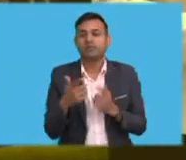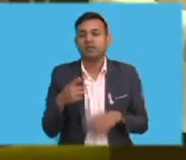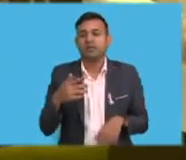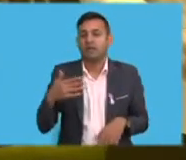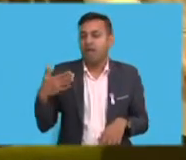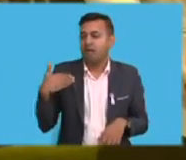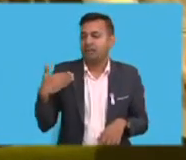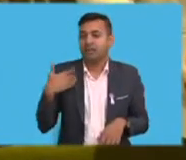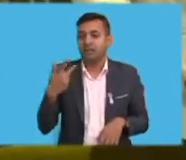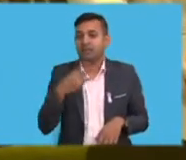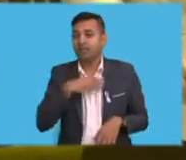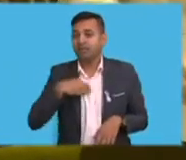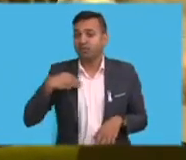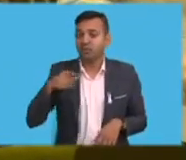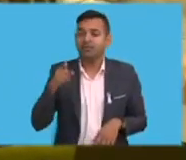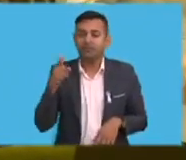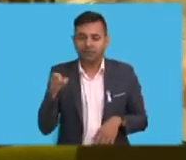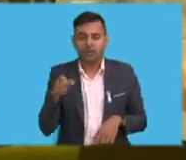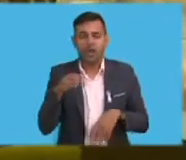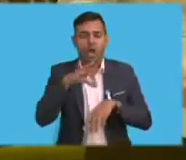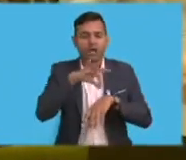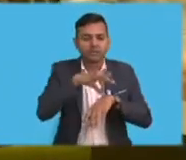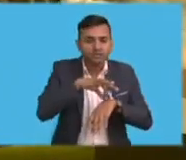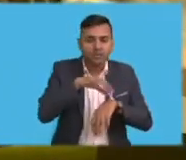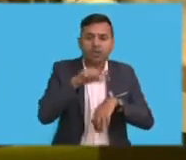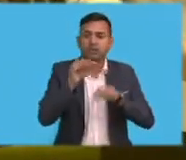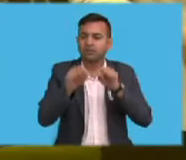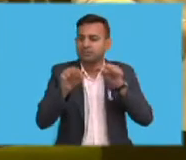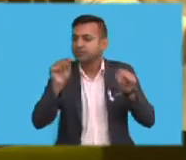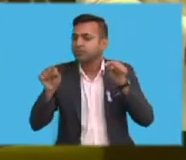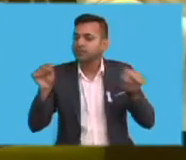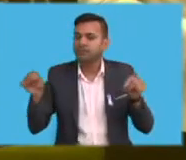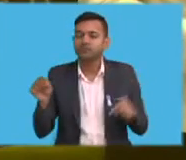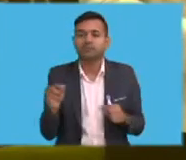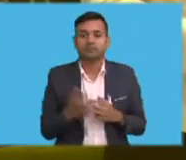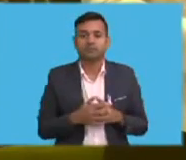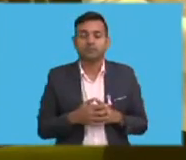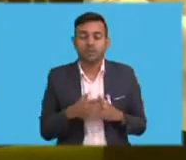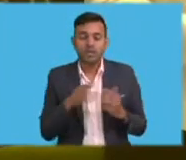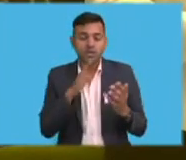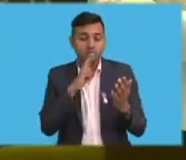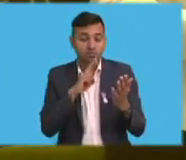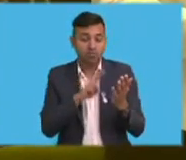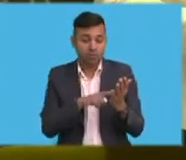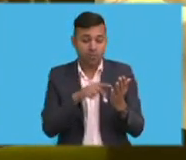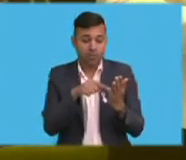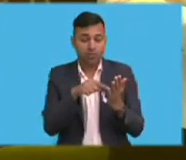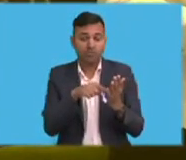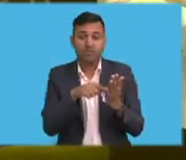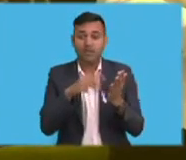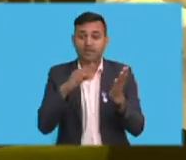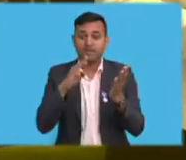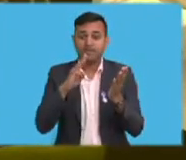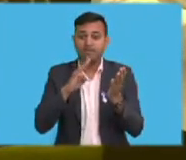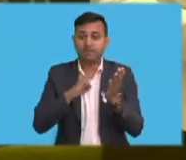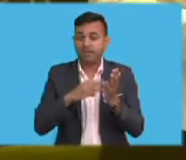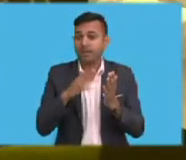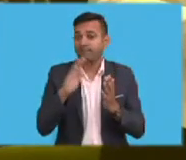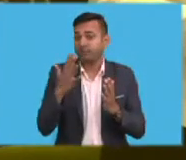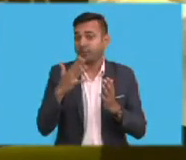puts pressure on any health facility. And again, if I may go back to the Hansard report of Monday, 5th March, allow me to quote,